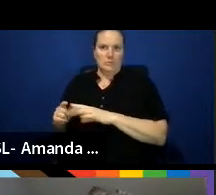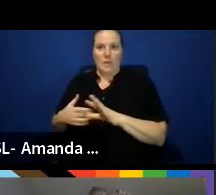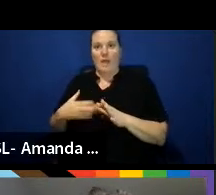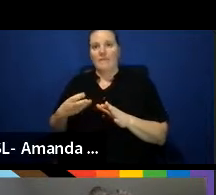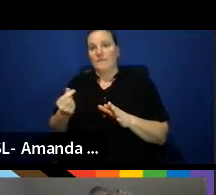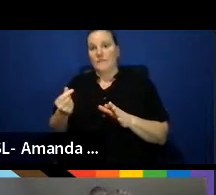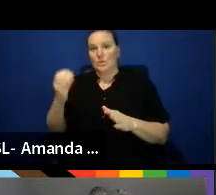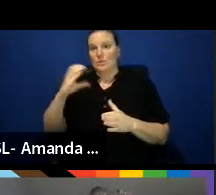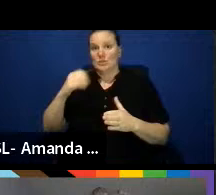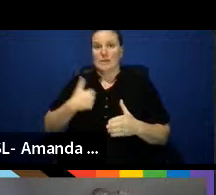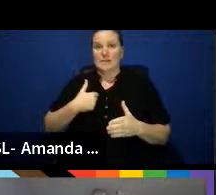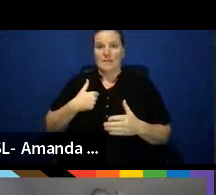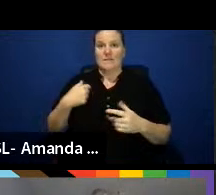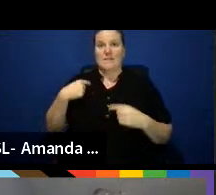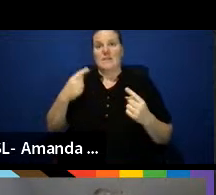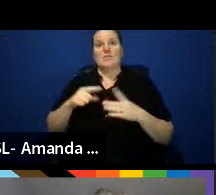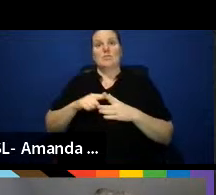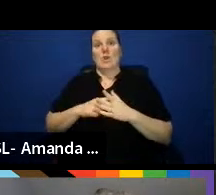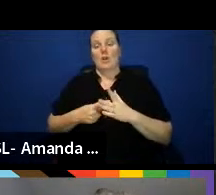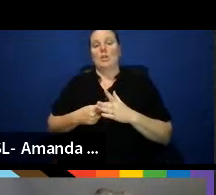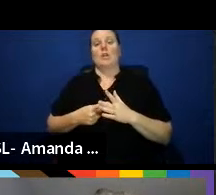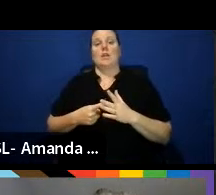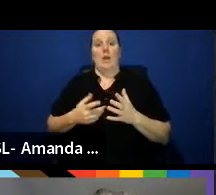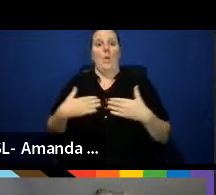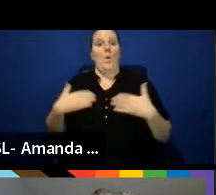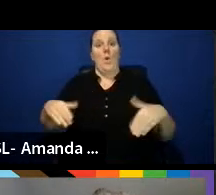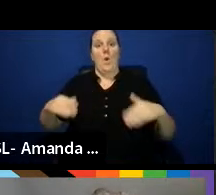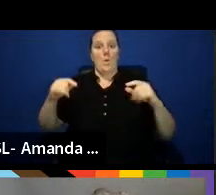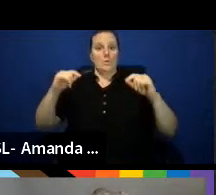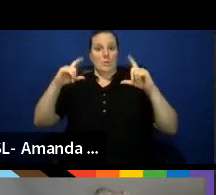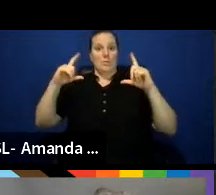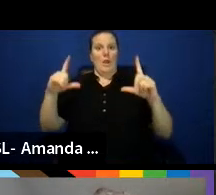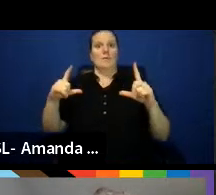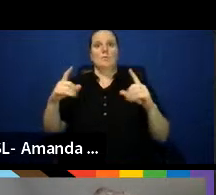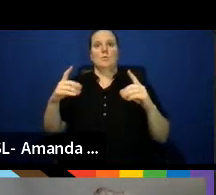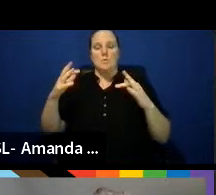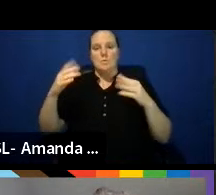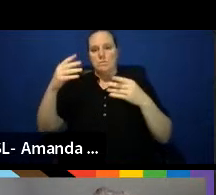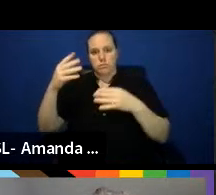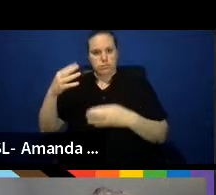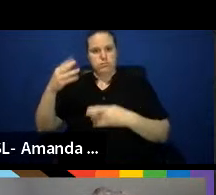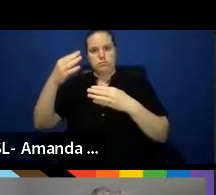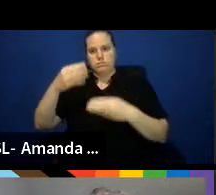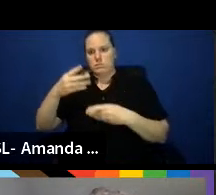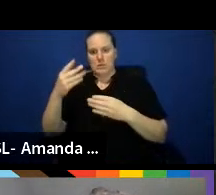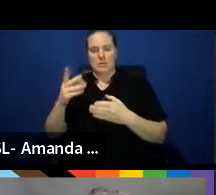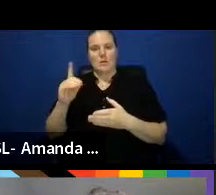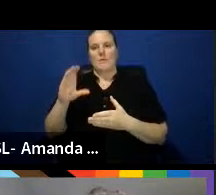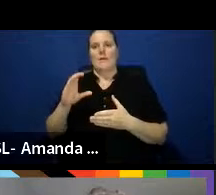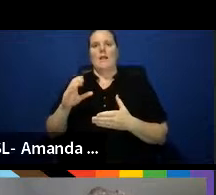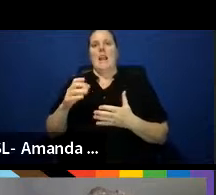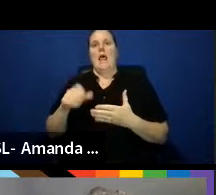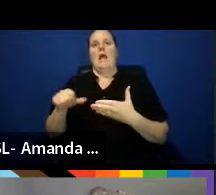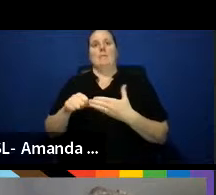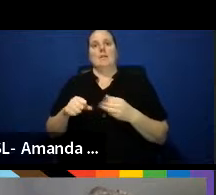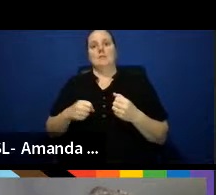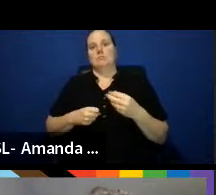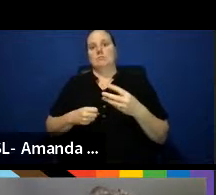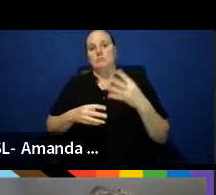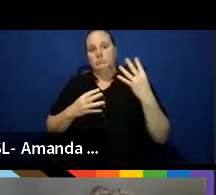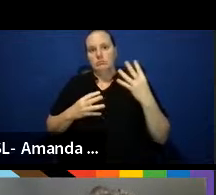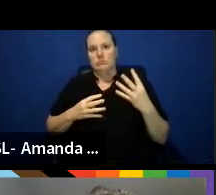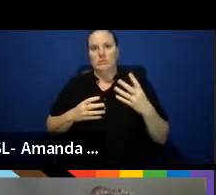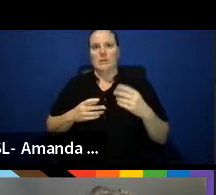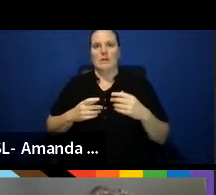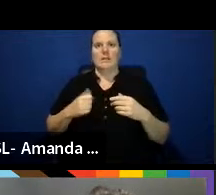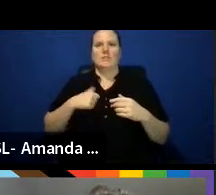of searches since this has started. I'm actually quite surprised at how well I can get through the document. There's a lot of pages. Sorry for the glamour